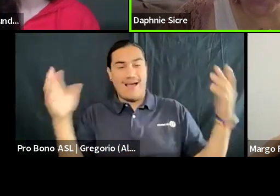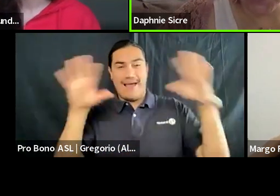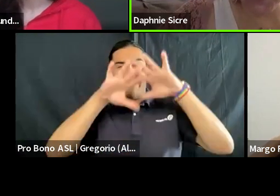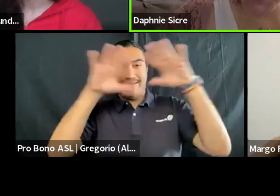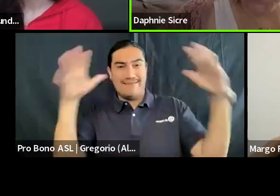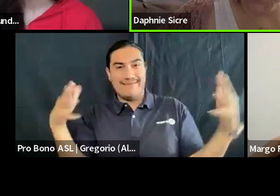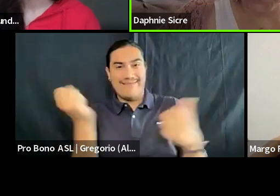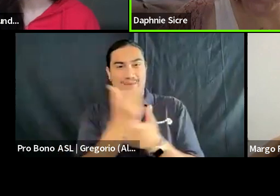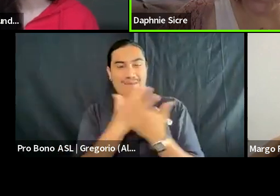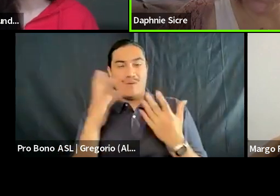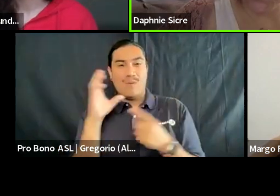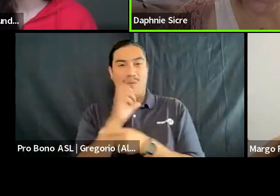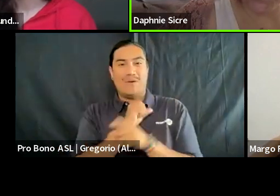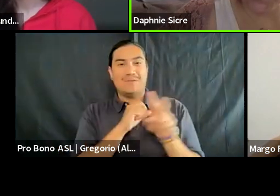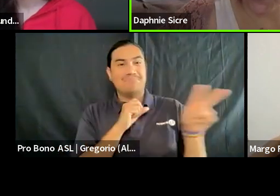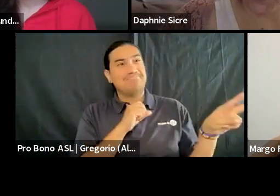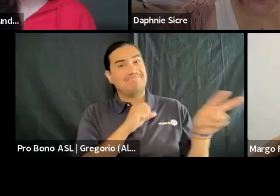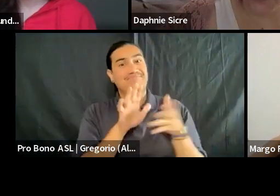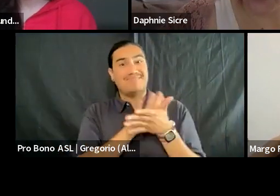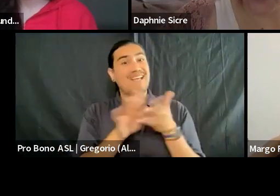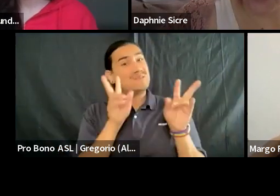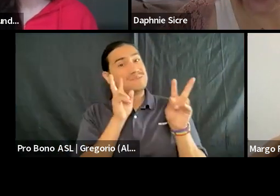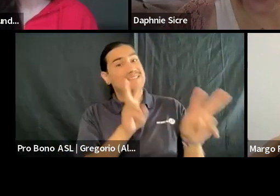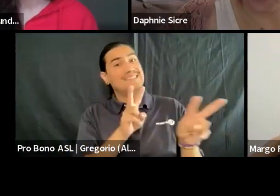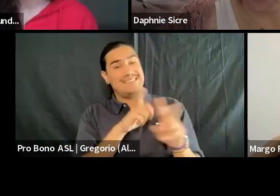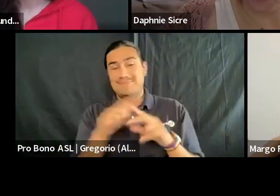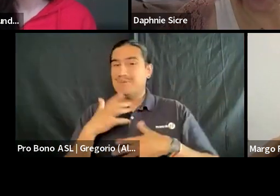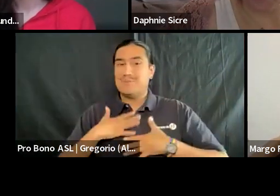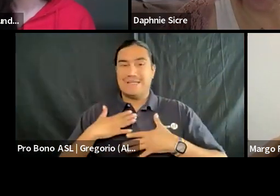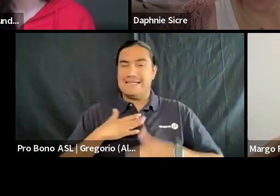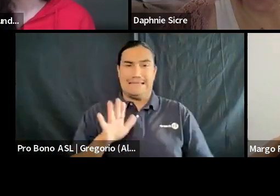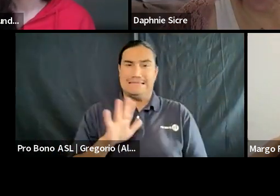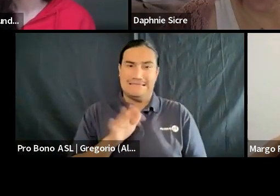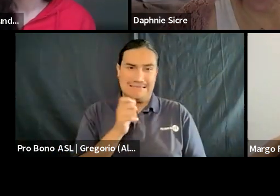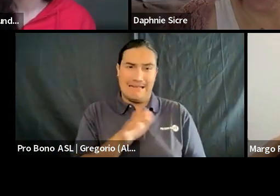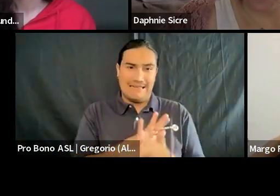of nice to look at, not to breathe the air, obviously. But